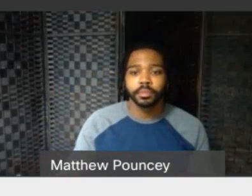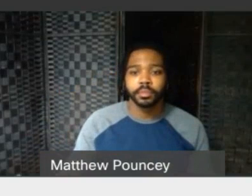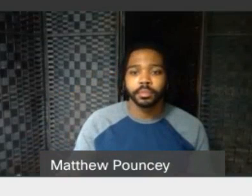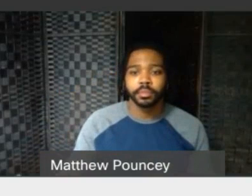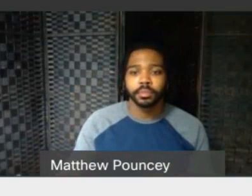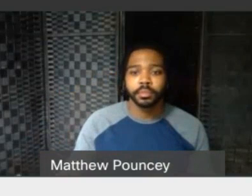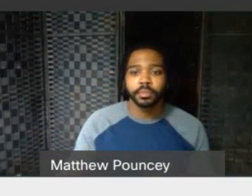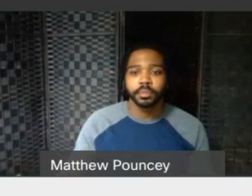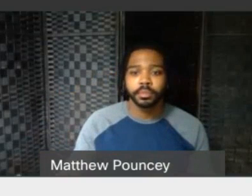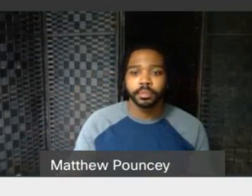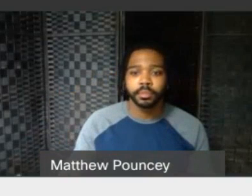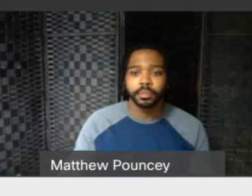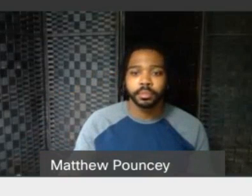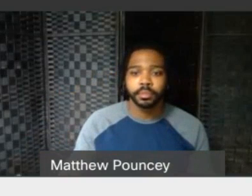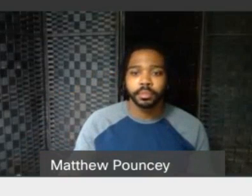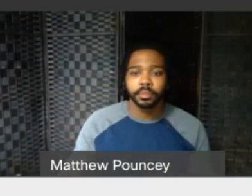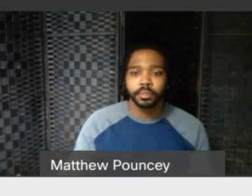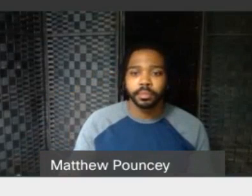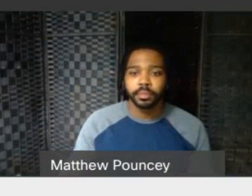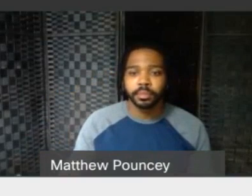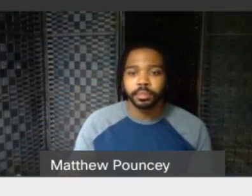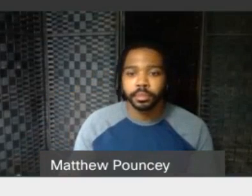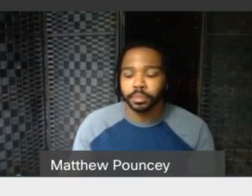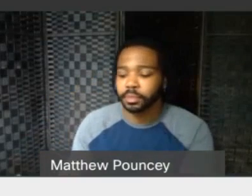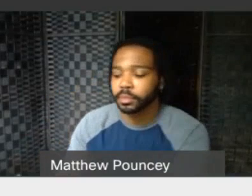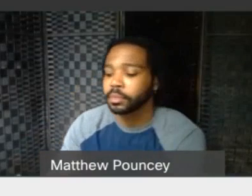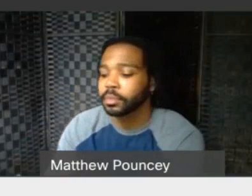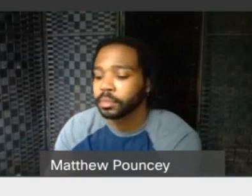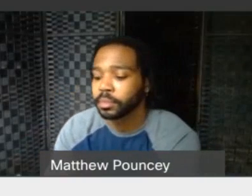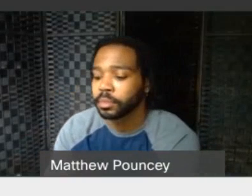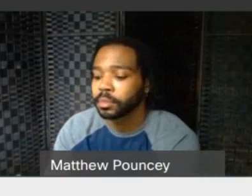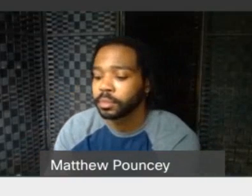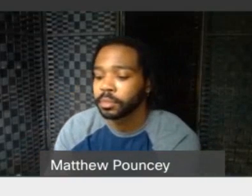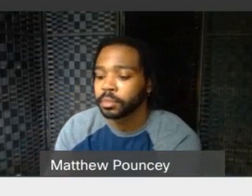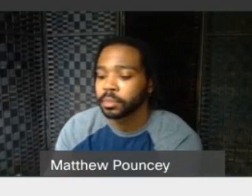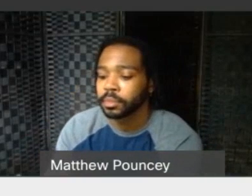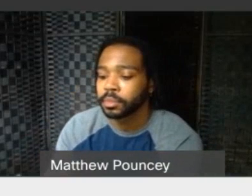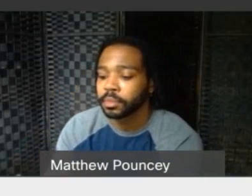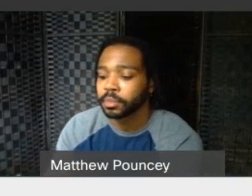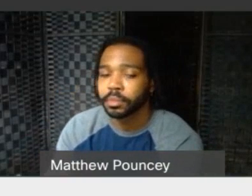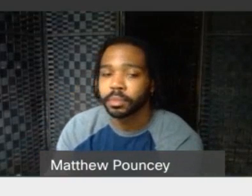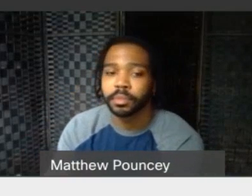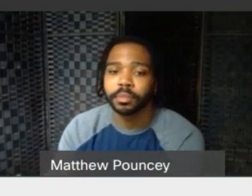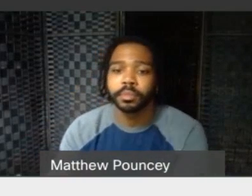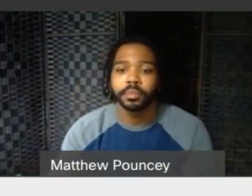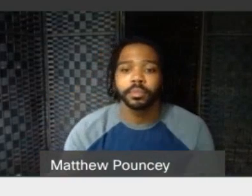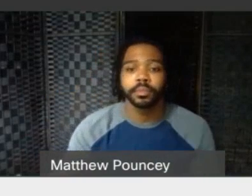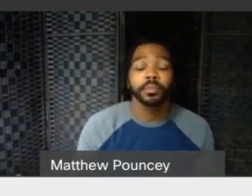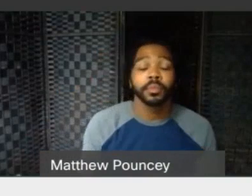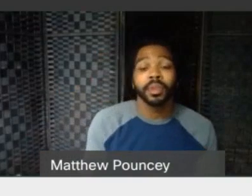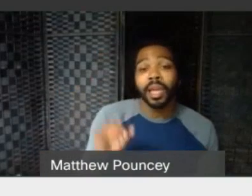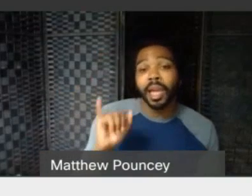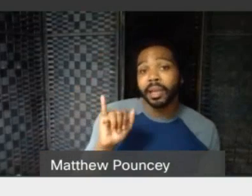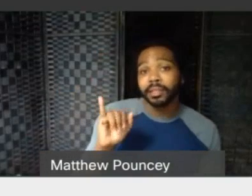To add, just for vacations, our ICF guidance would treat that as an outing.